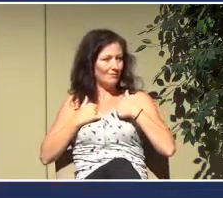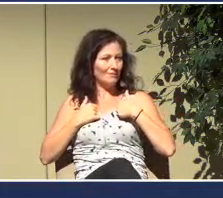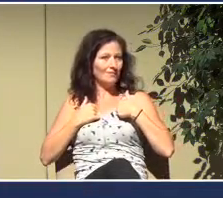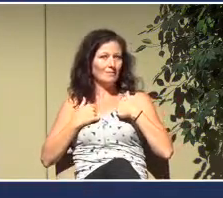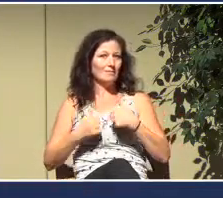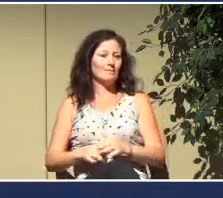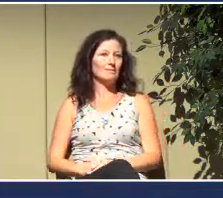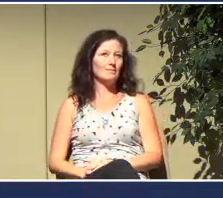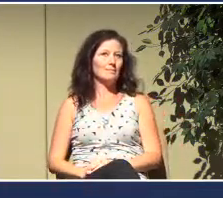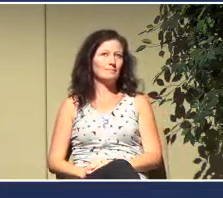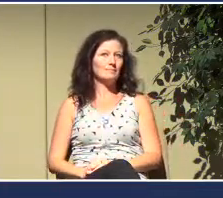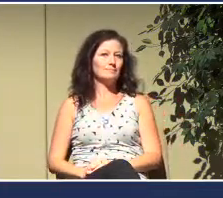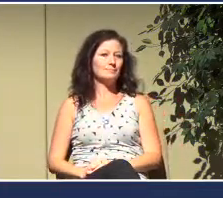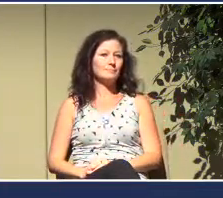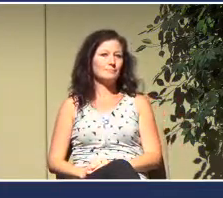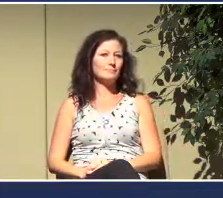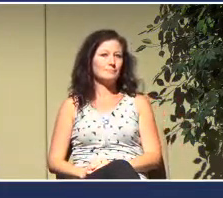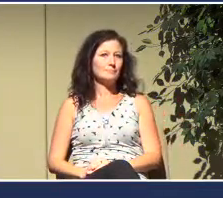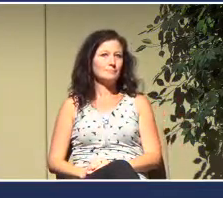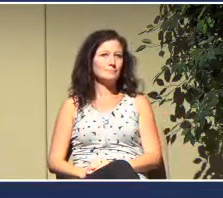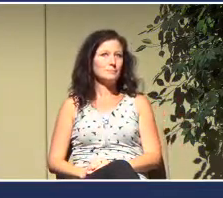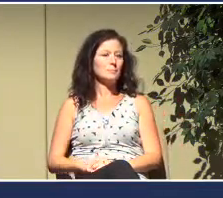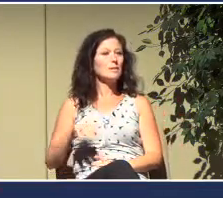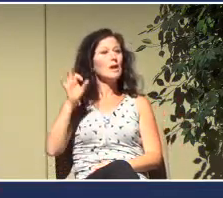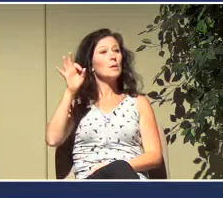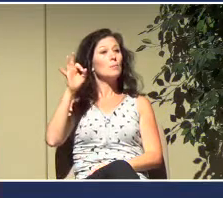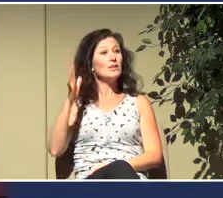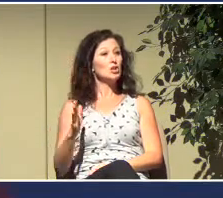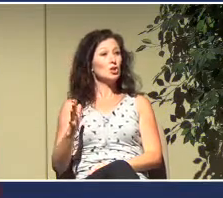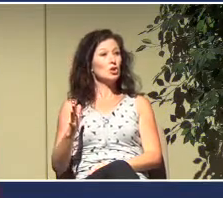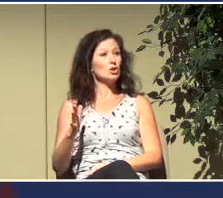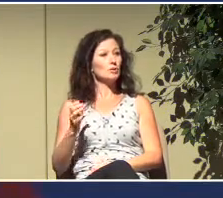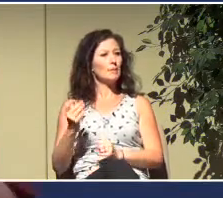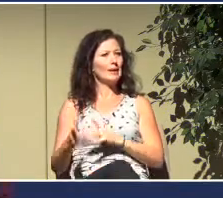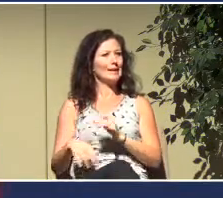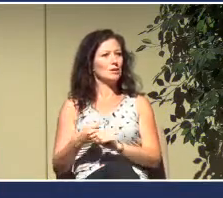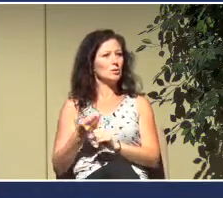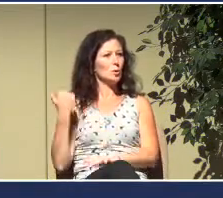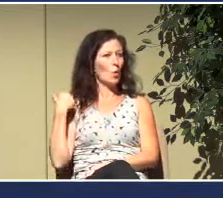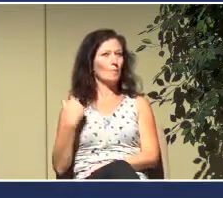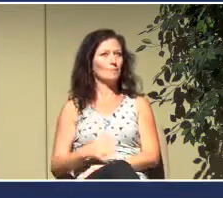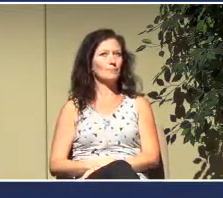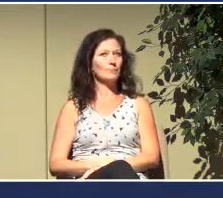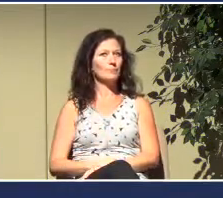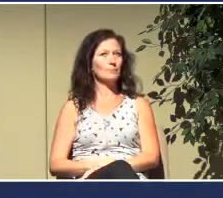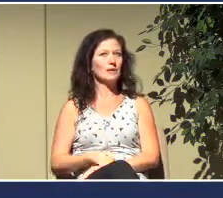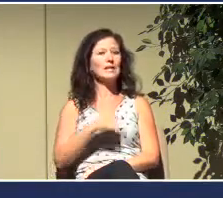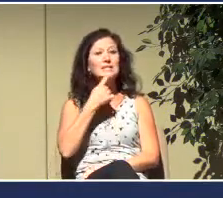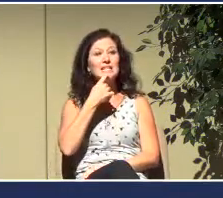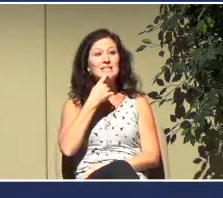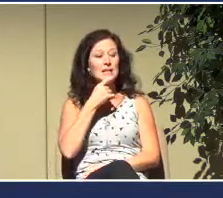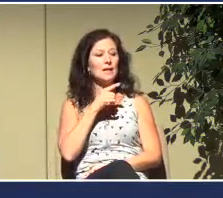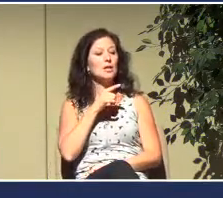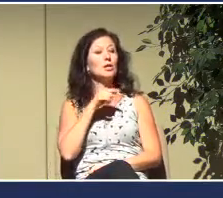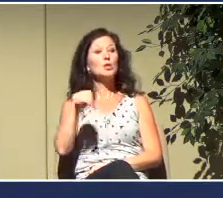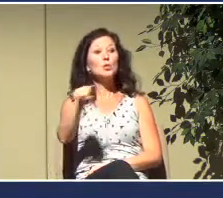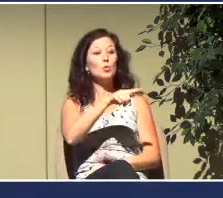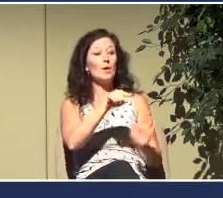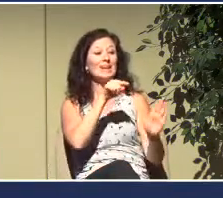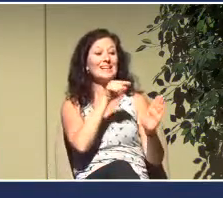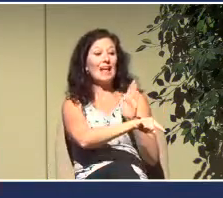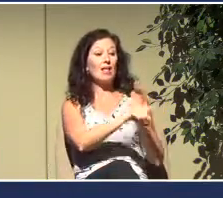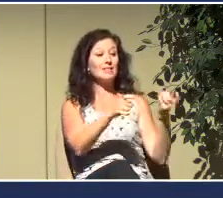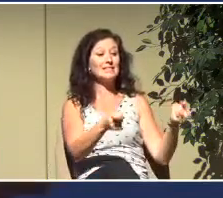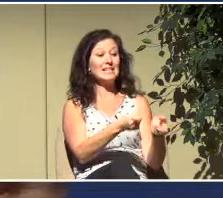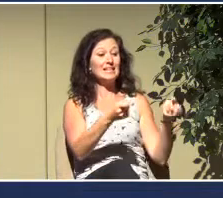Okay, in referring to this verse, the great Puritan preacher John Owen said, be killing sin, or